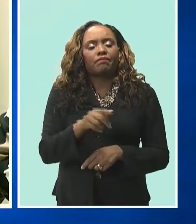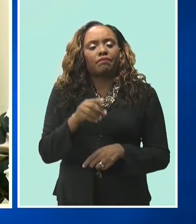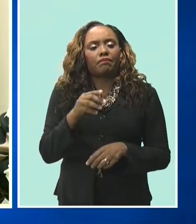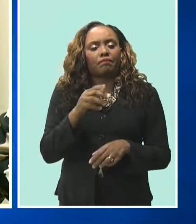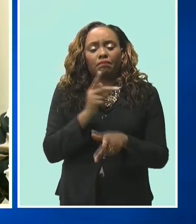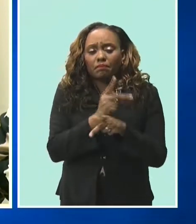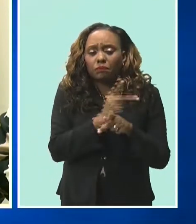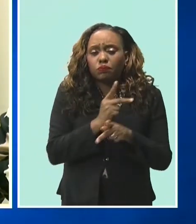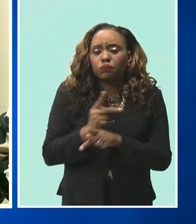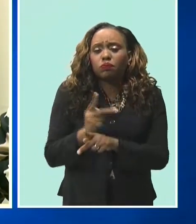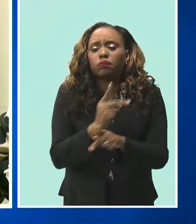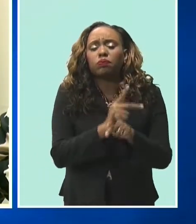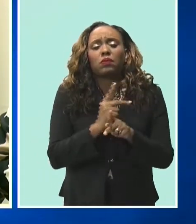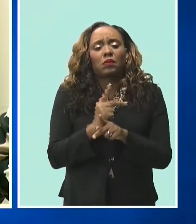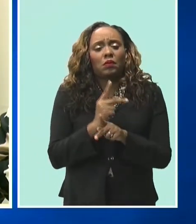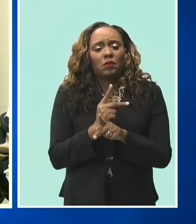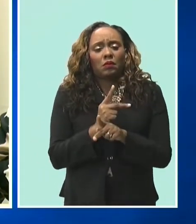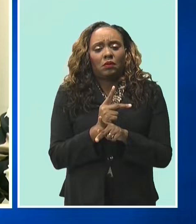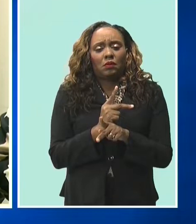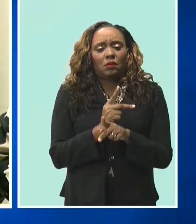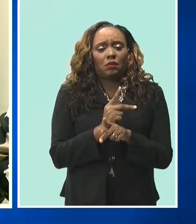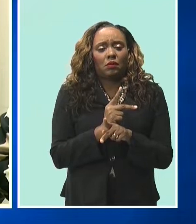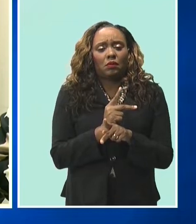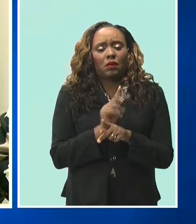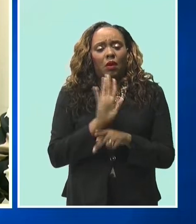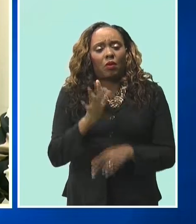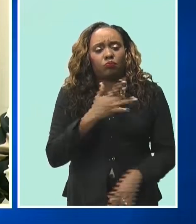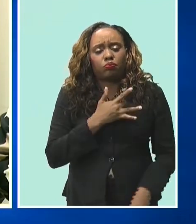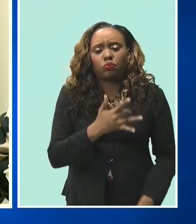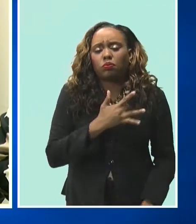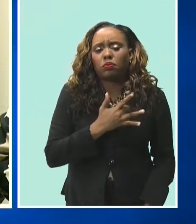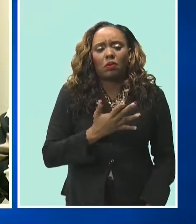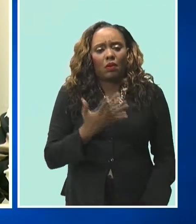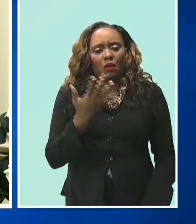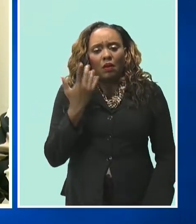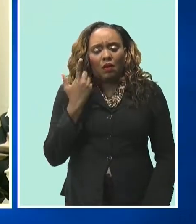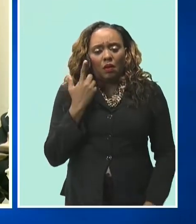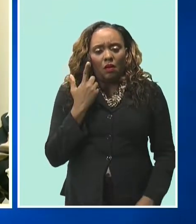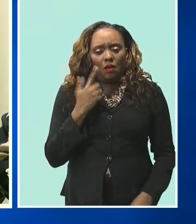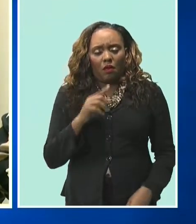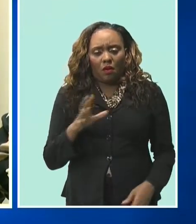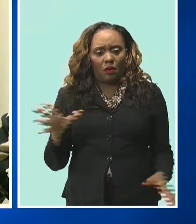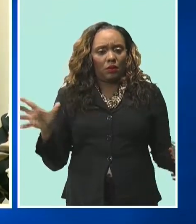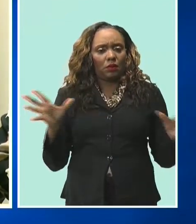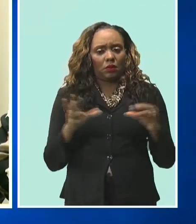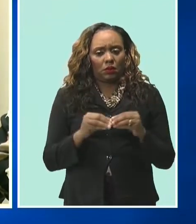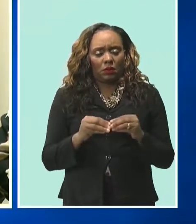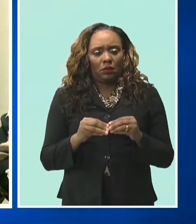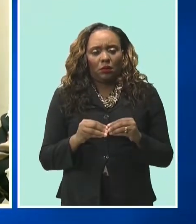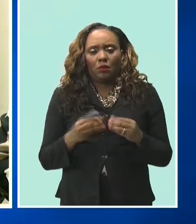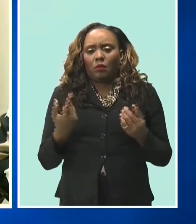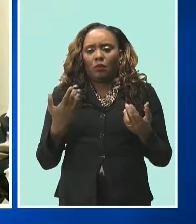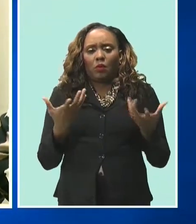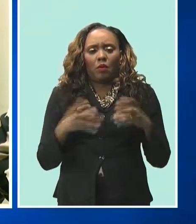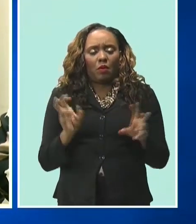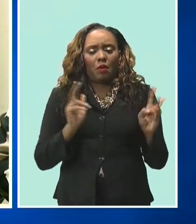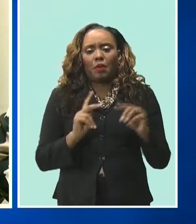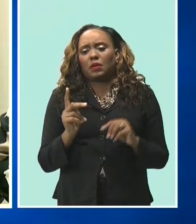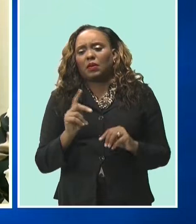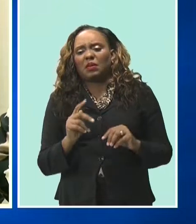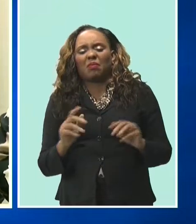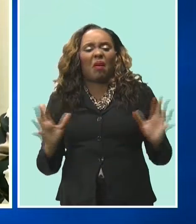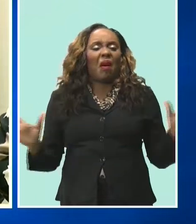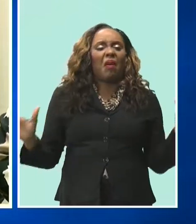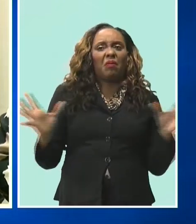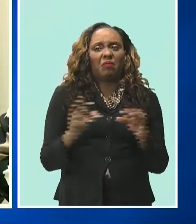and perhaps strengthen their sensitivities to public gatherings, which we are discouraging.